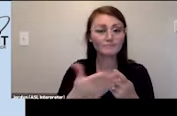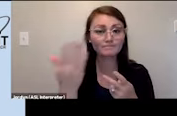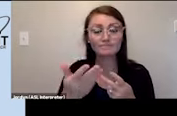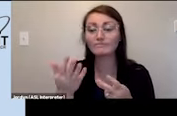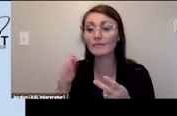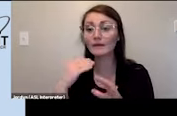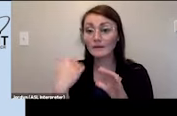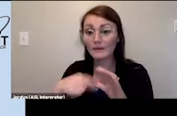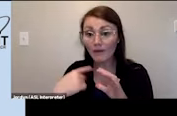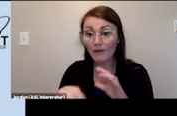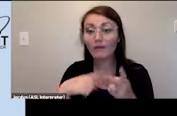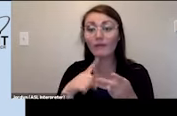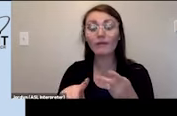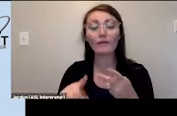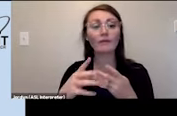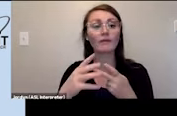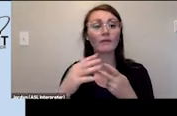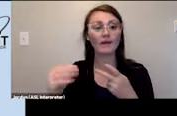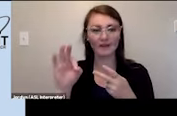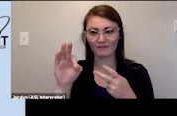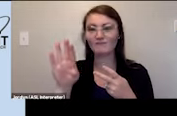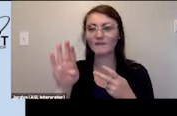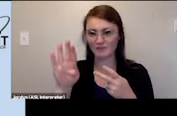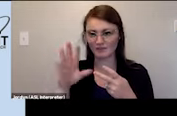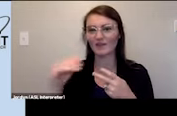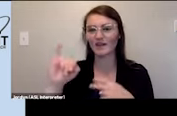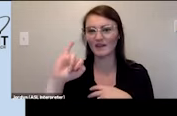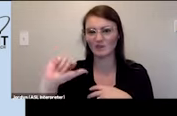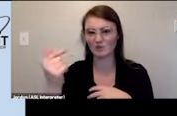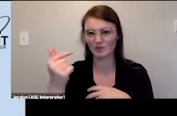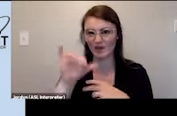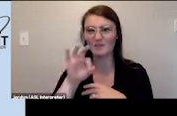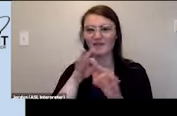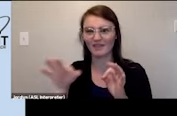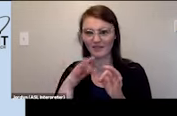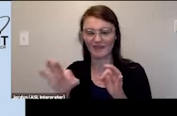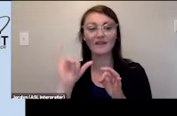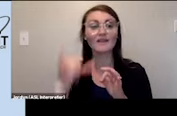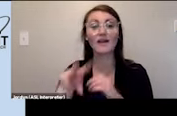email and our Facebook, Twitter, and Instagram links. Our website is